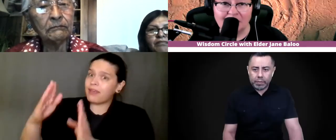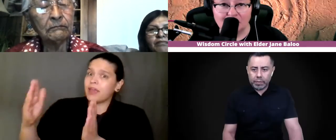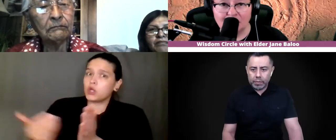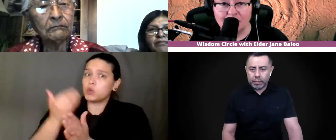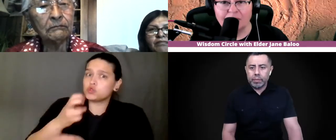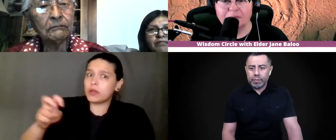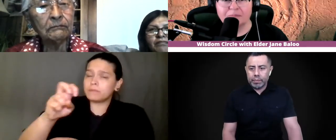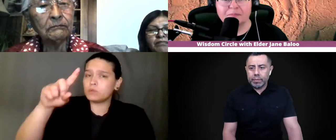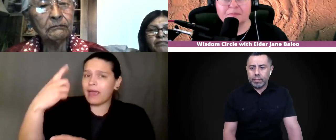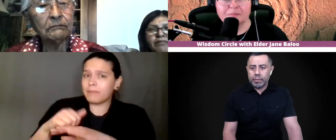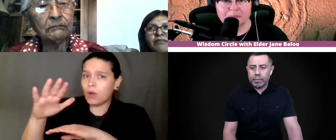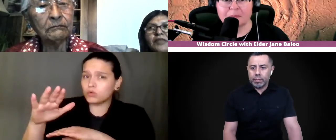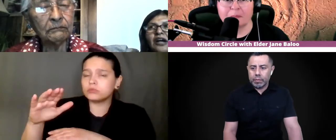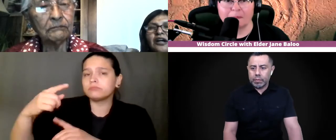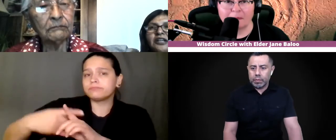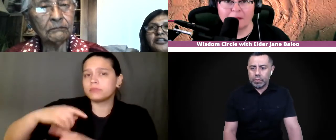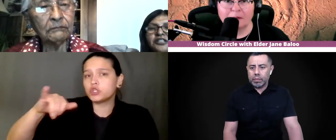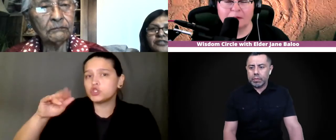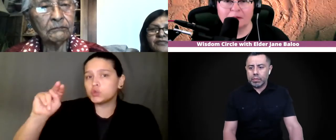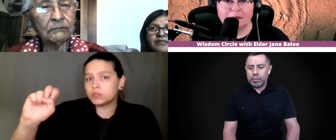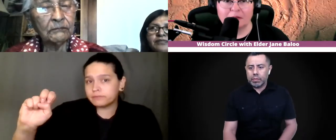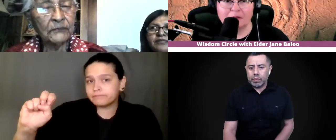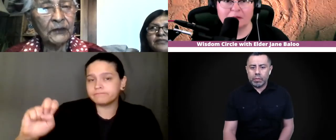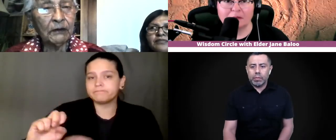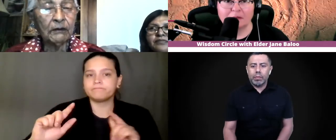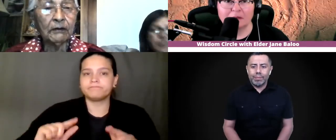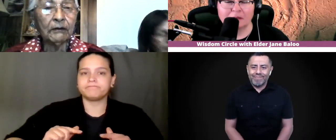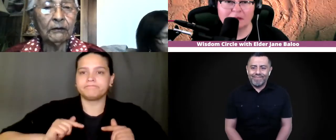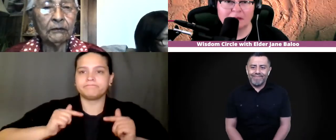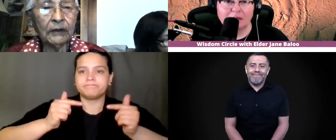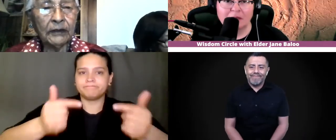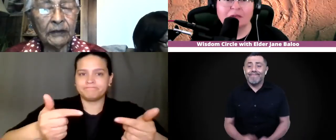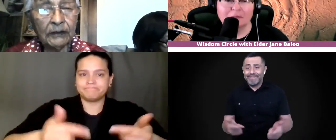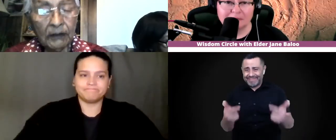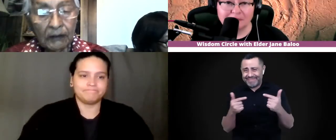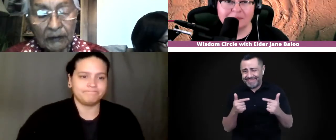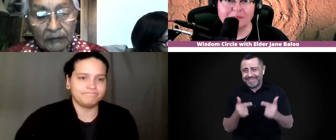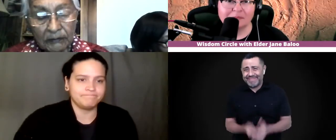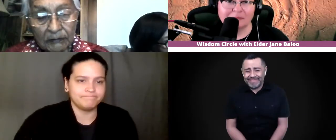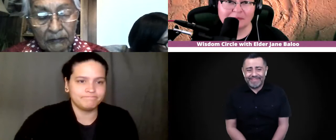Mountain in June. English. Oh,